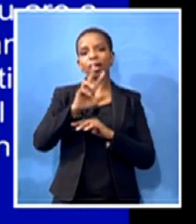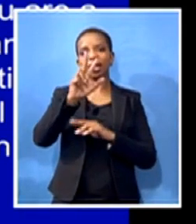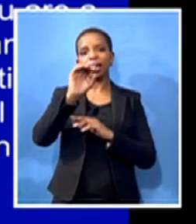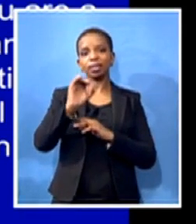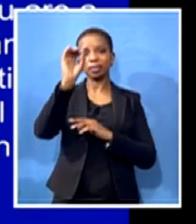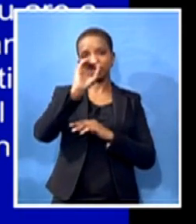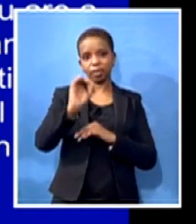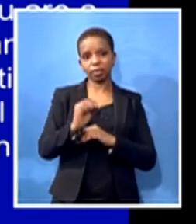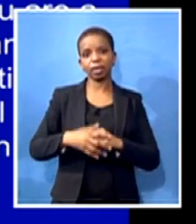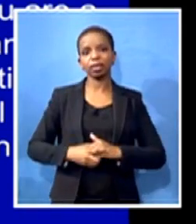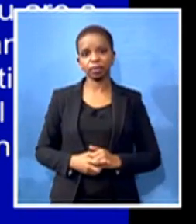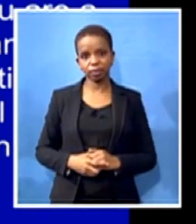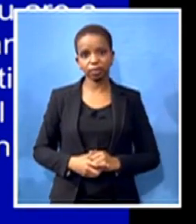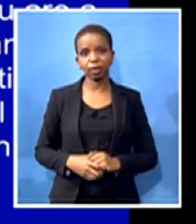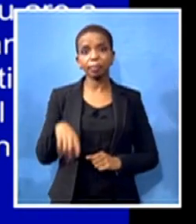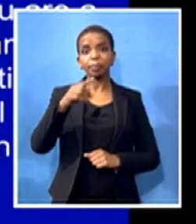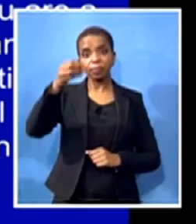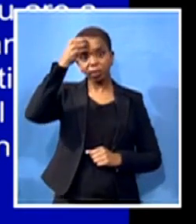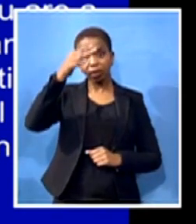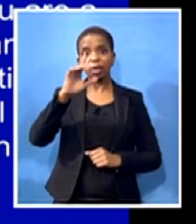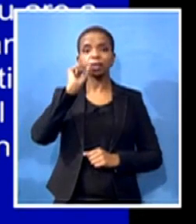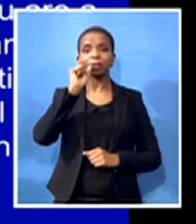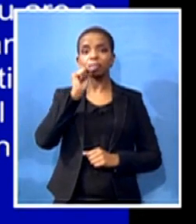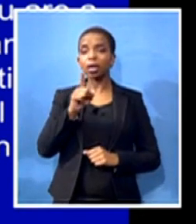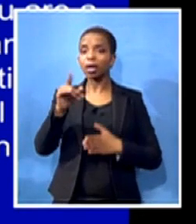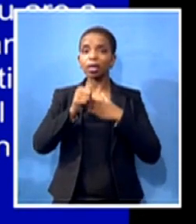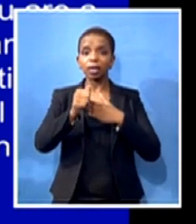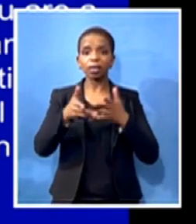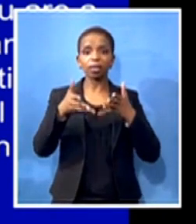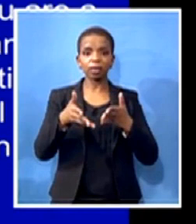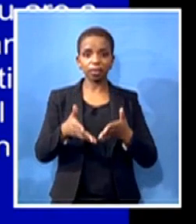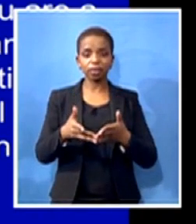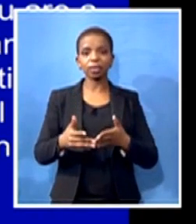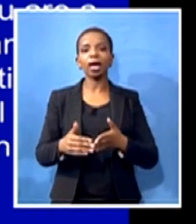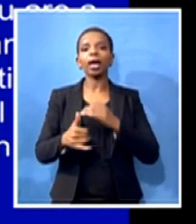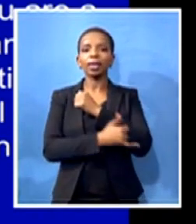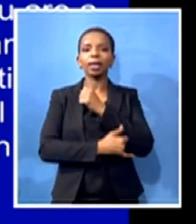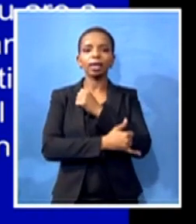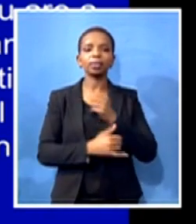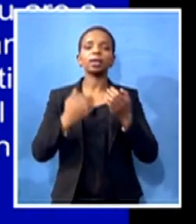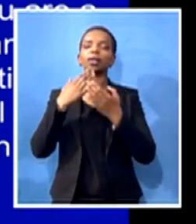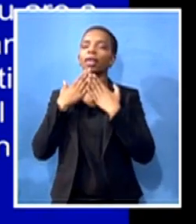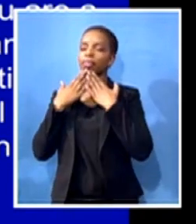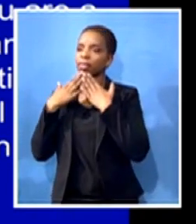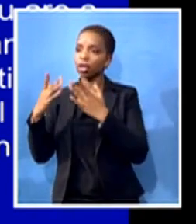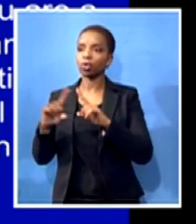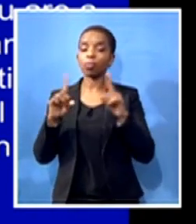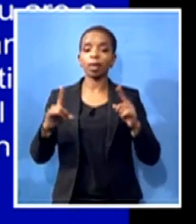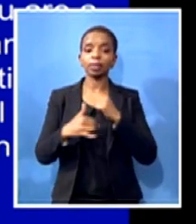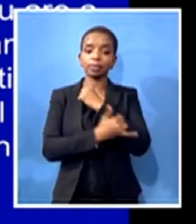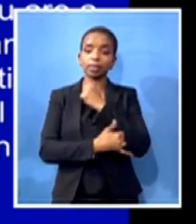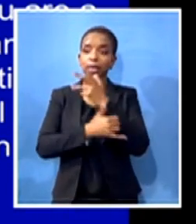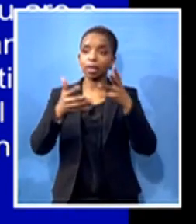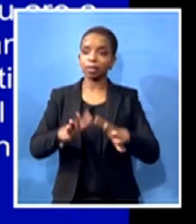as the nation, and for that, thank you. But we are hungry as our nation. Not only hungry, but we can't afford to